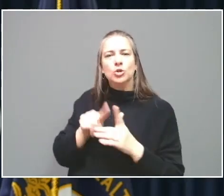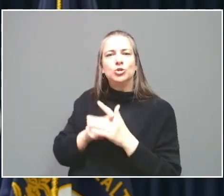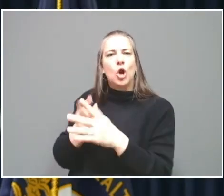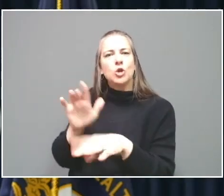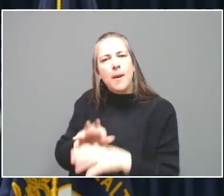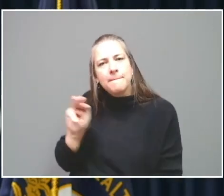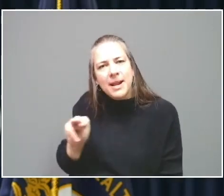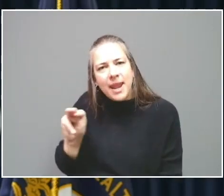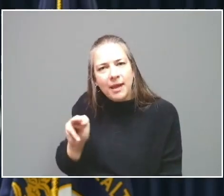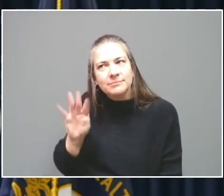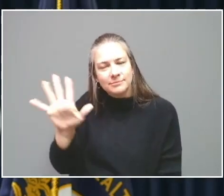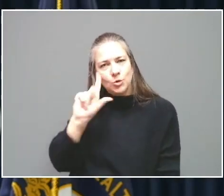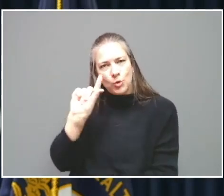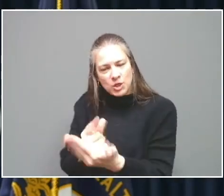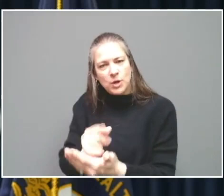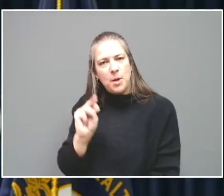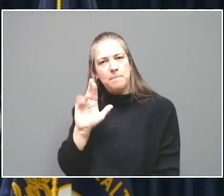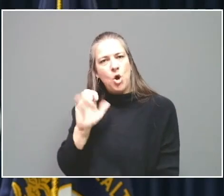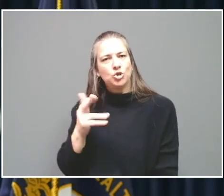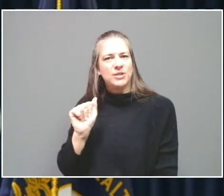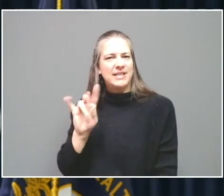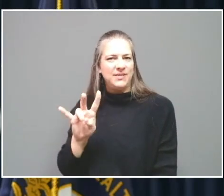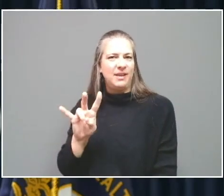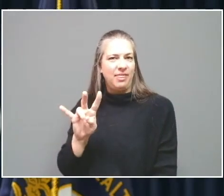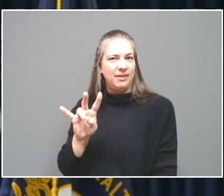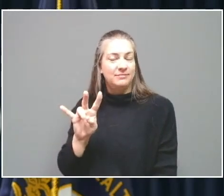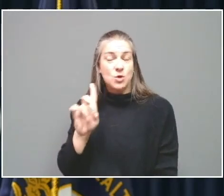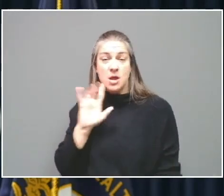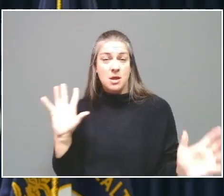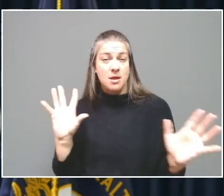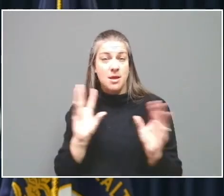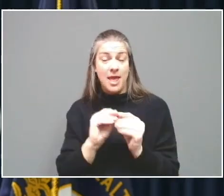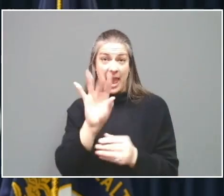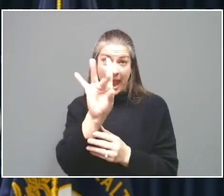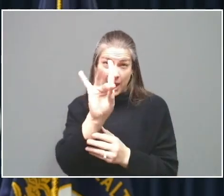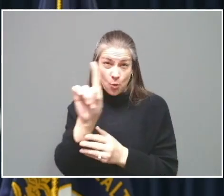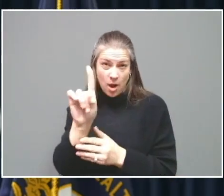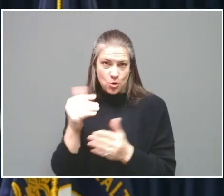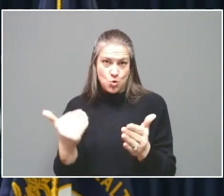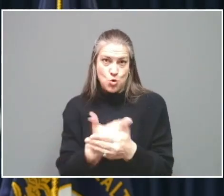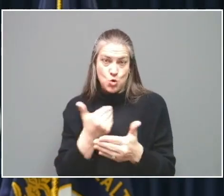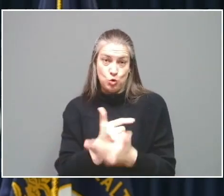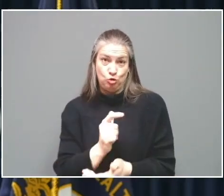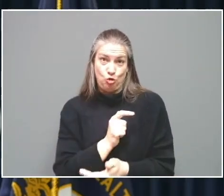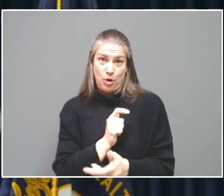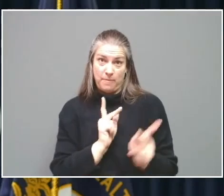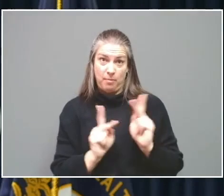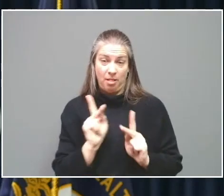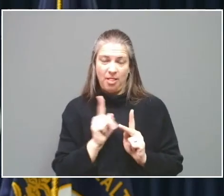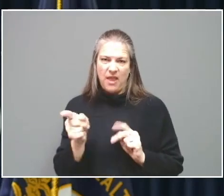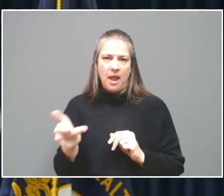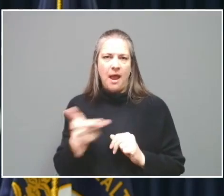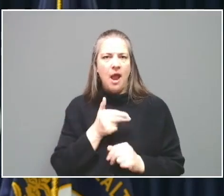to graduate March the 17th. Of these 81 new security personnel, 61 have been hired as a